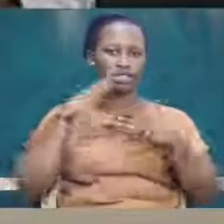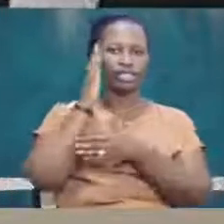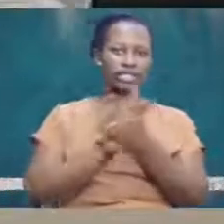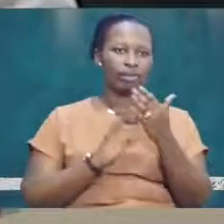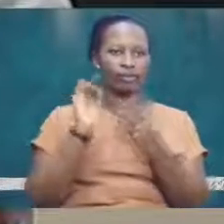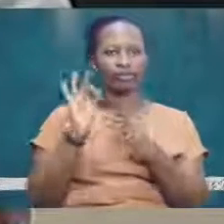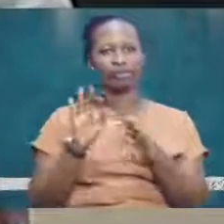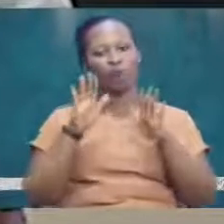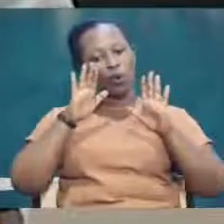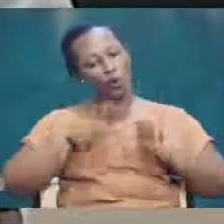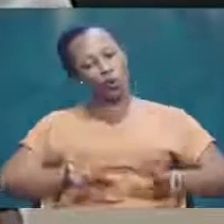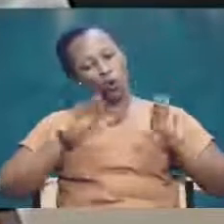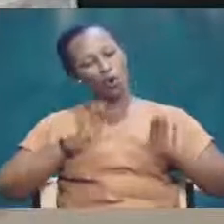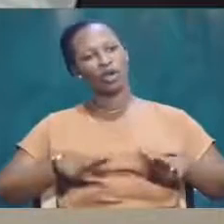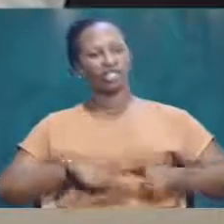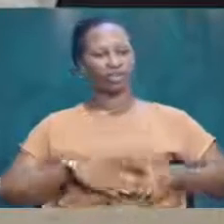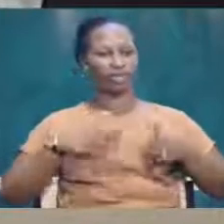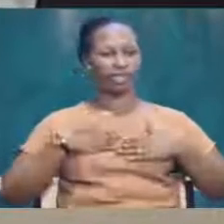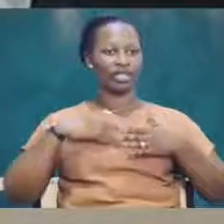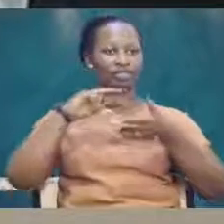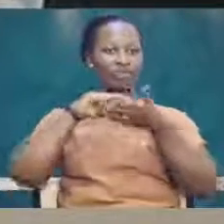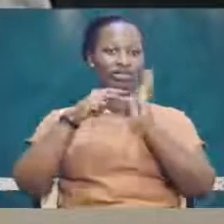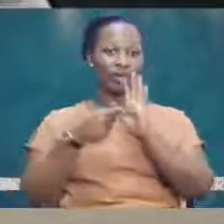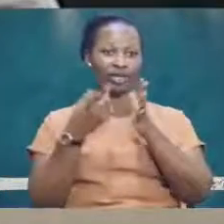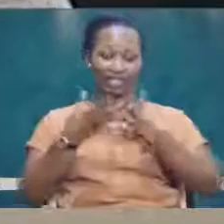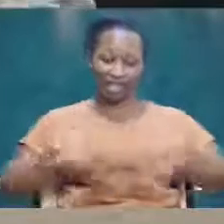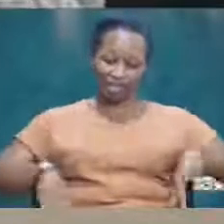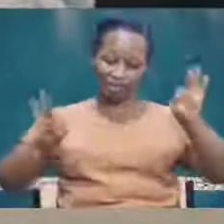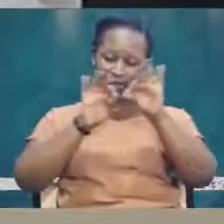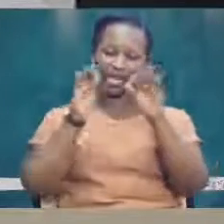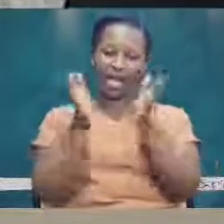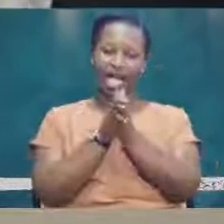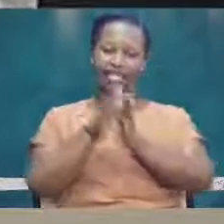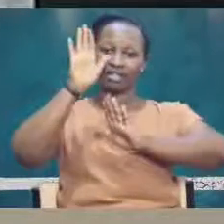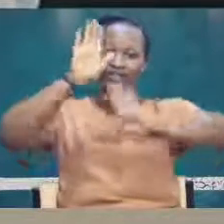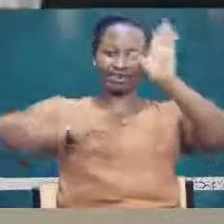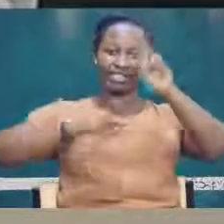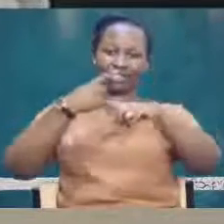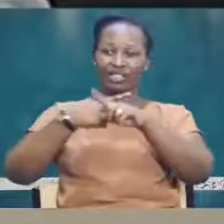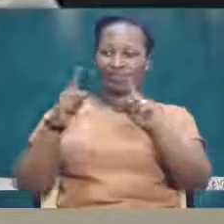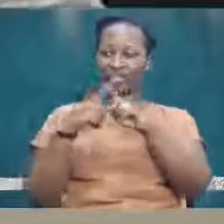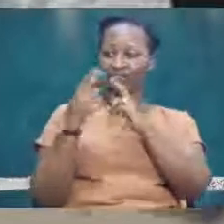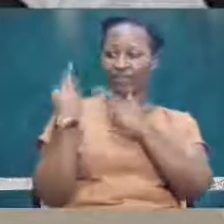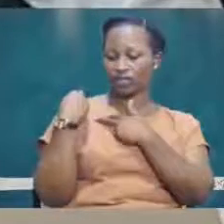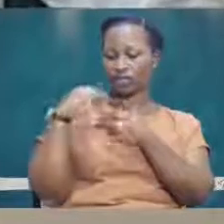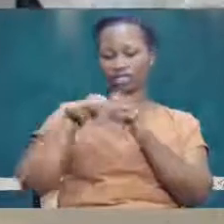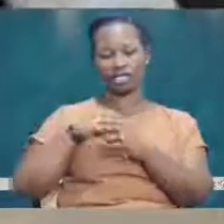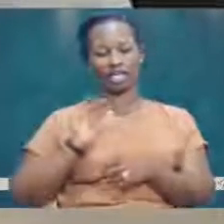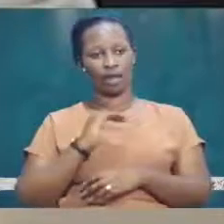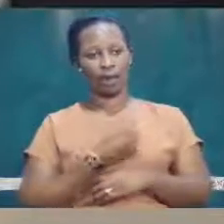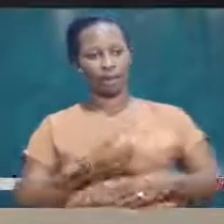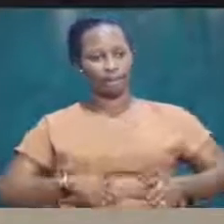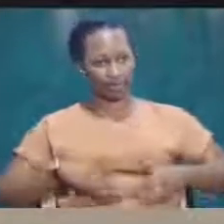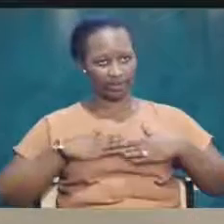them cool the body, which means they are important and they perform different functions in our body. Our